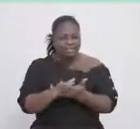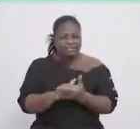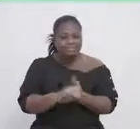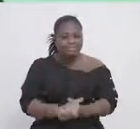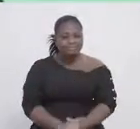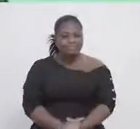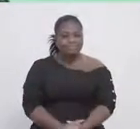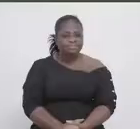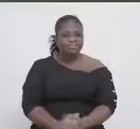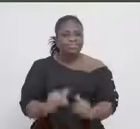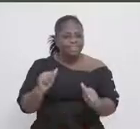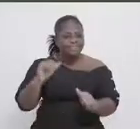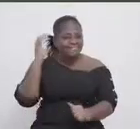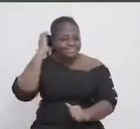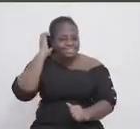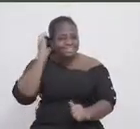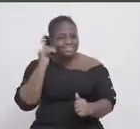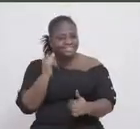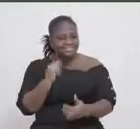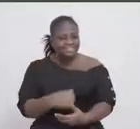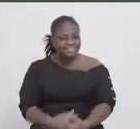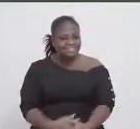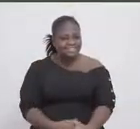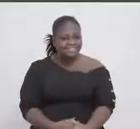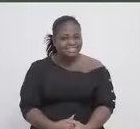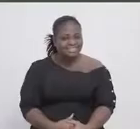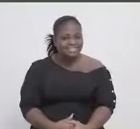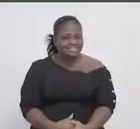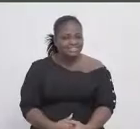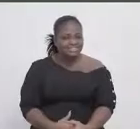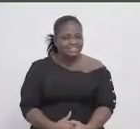your mic is on. I can hear you. Can you hear me?